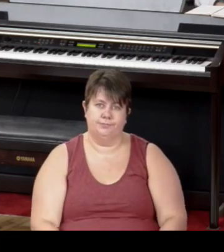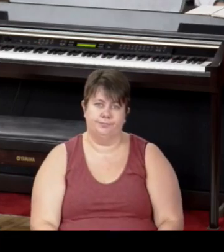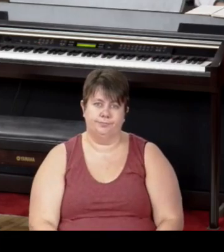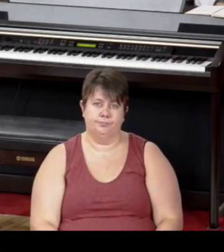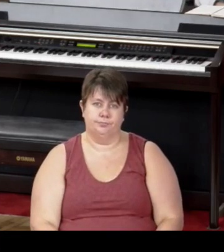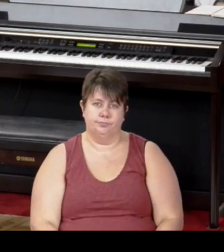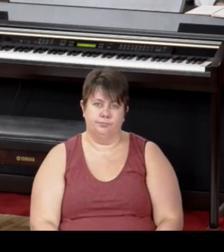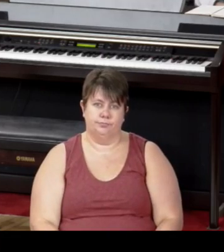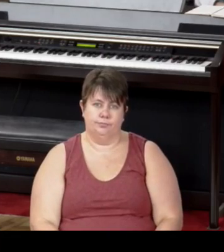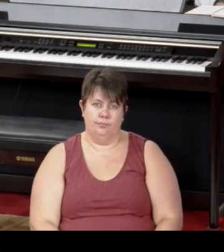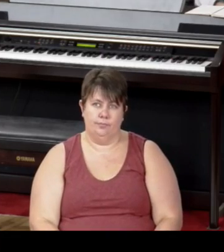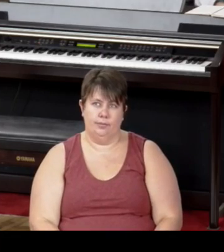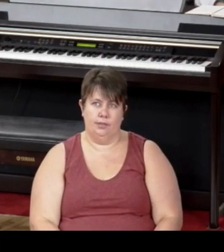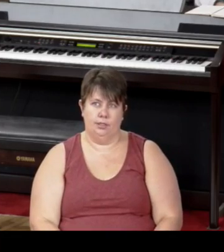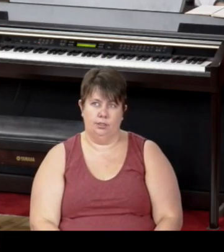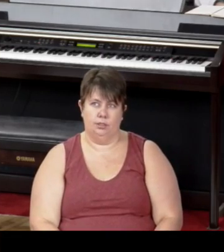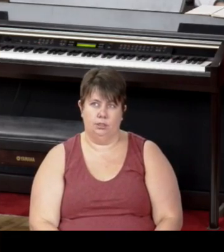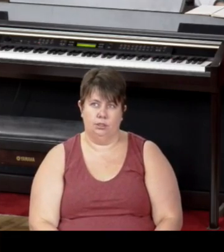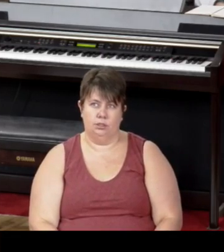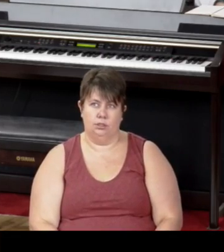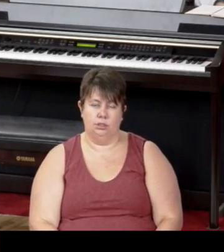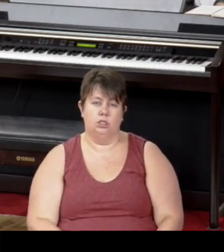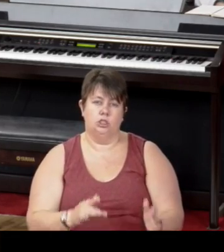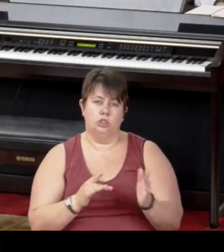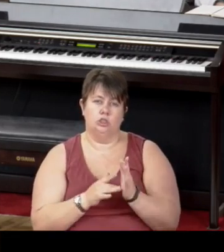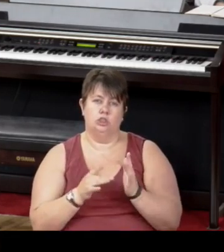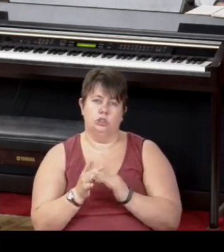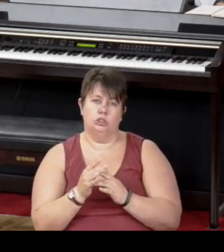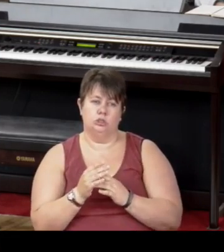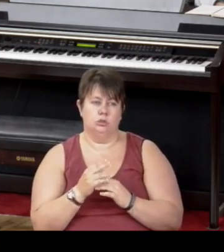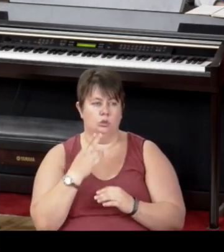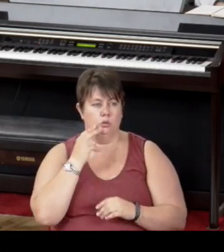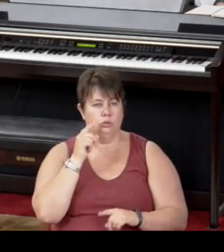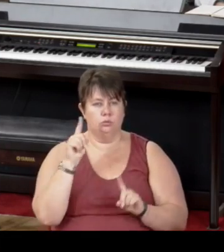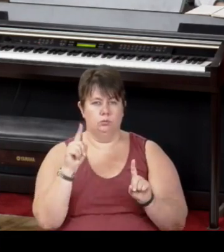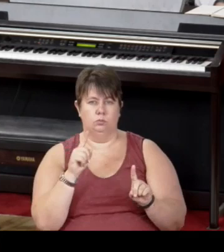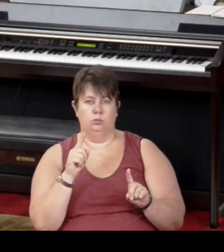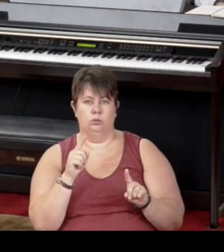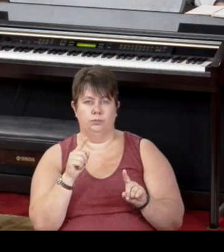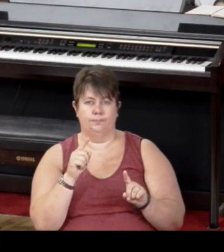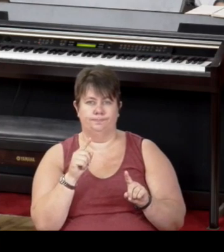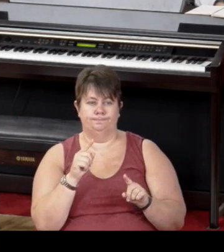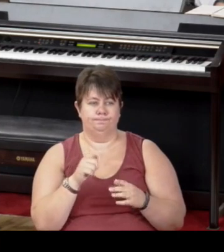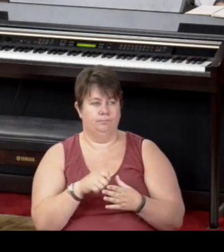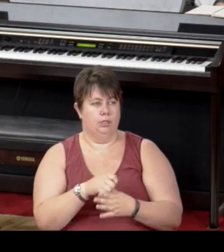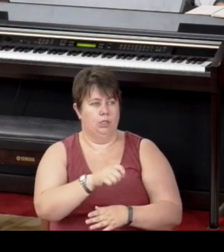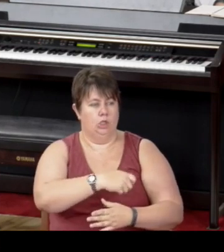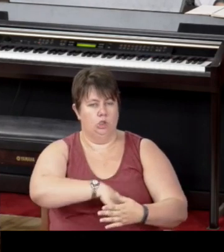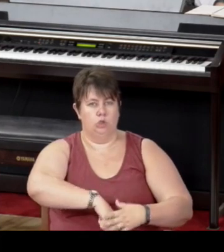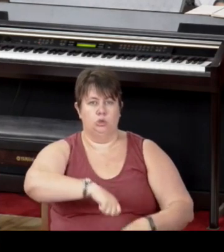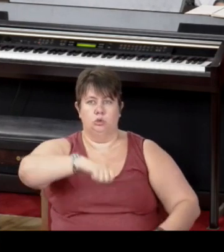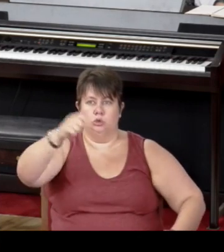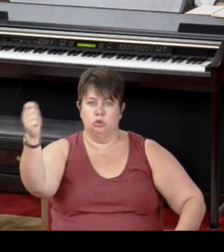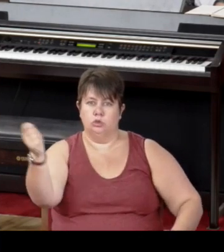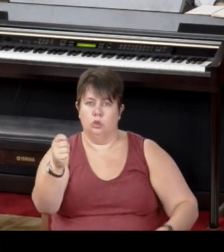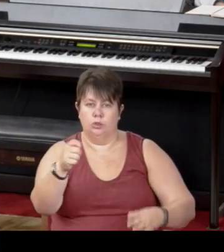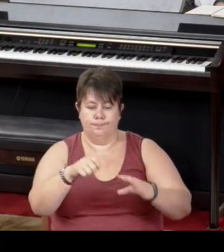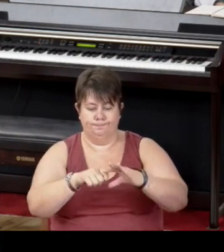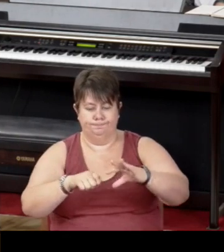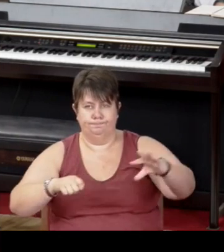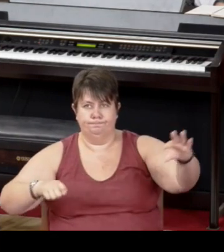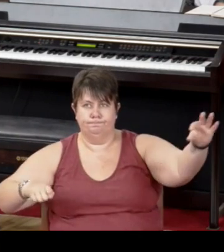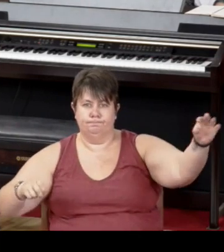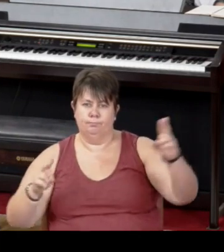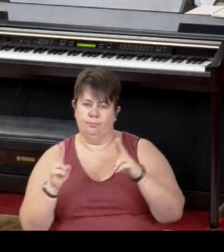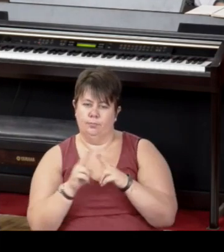Jesus uses the image of one that wields a double-edged sword, and that's significant,